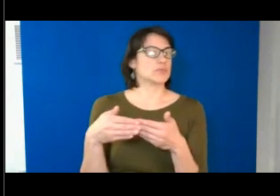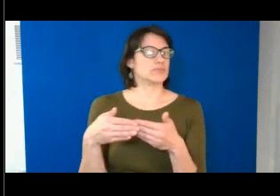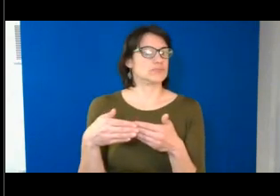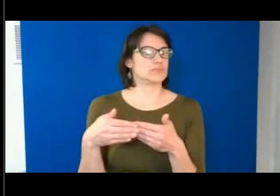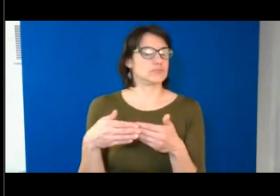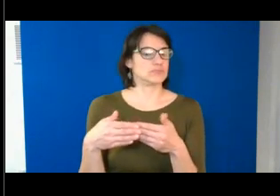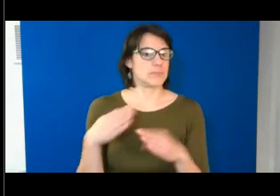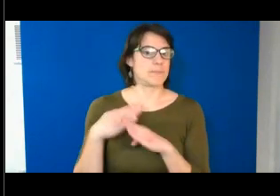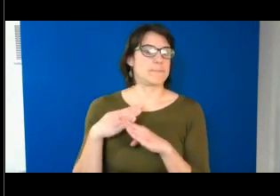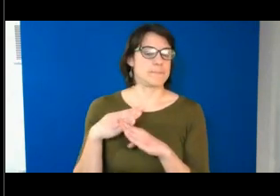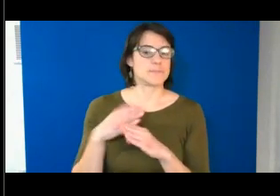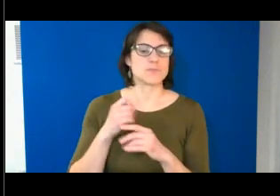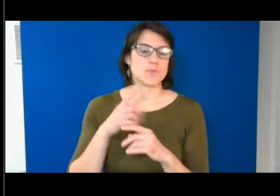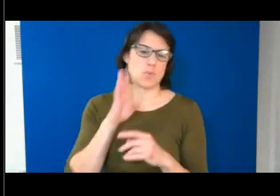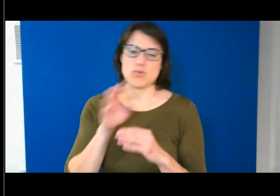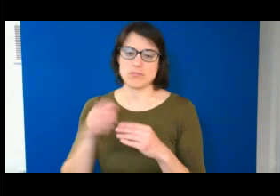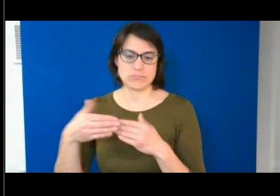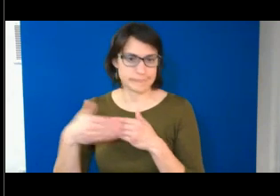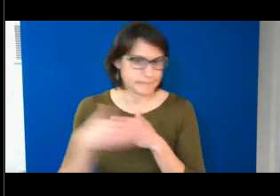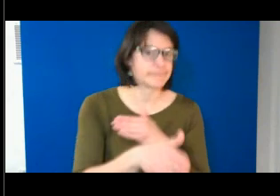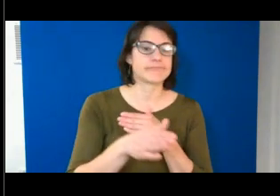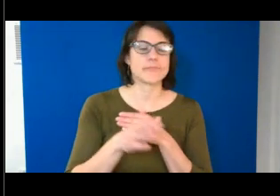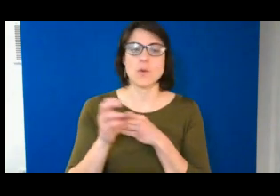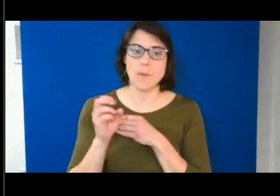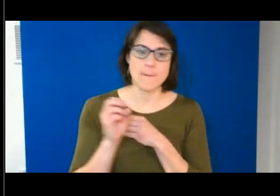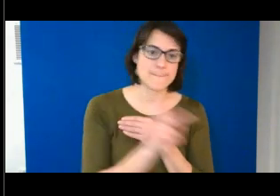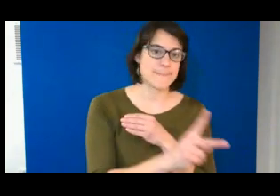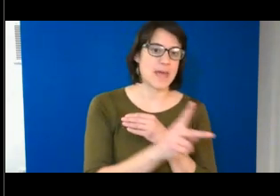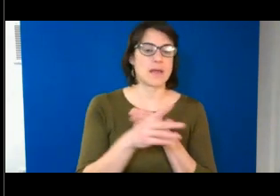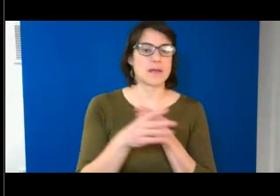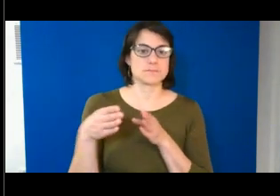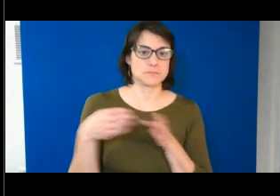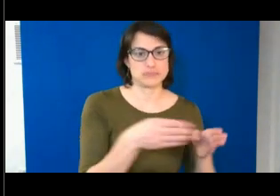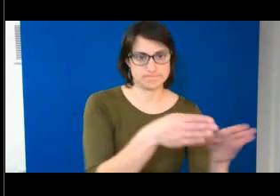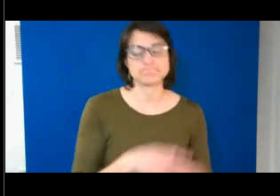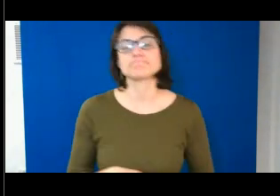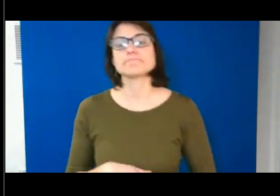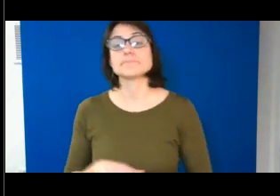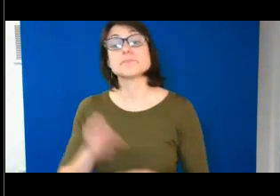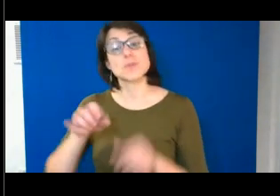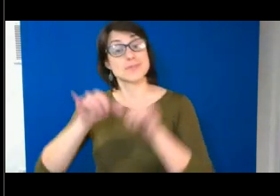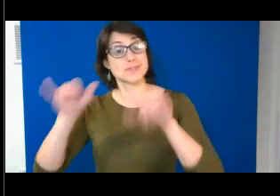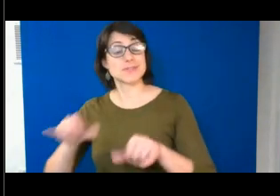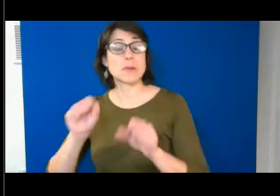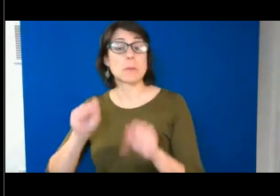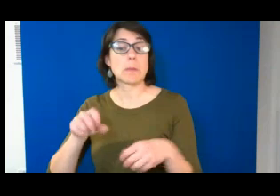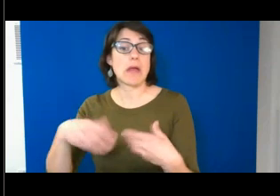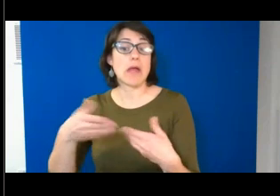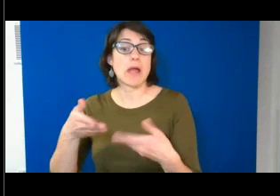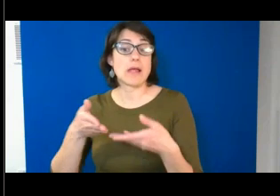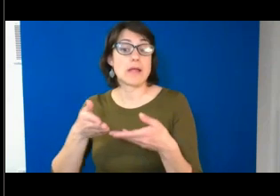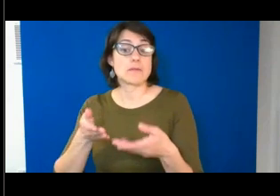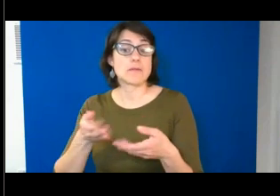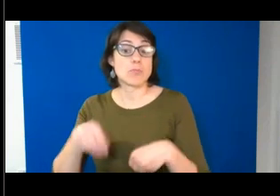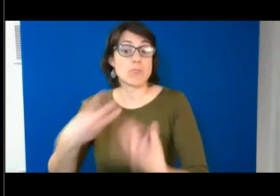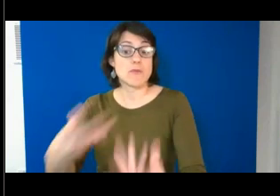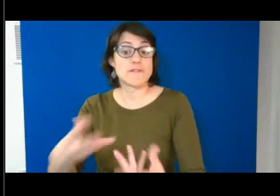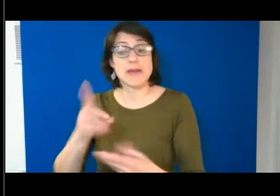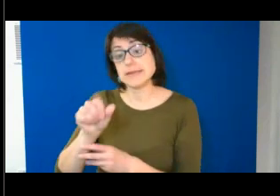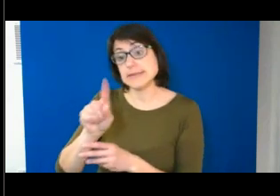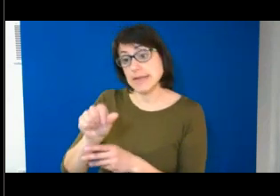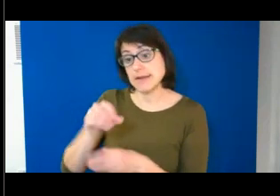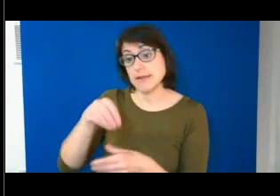mainstreams. The system will have itself will be able to giving us the data real time, so we can use